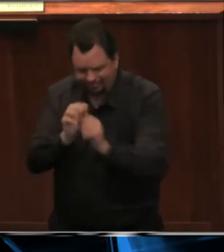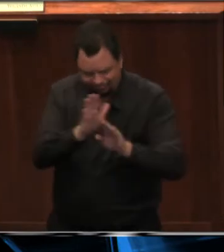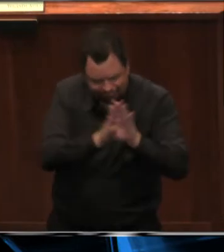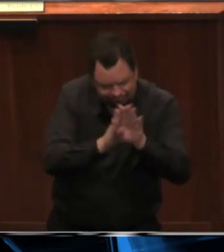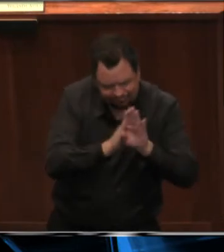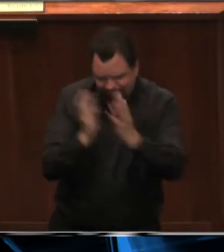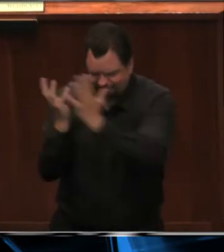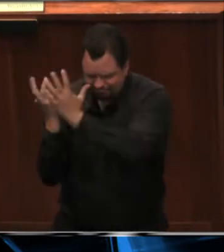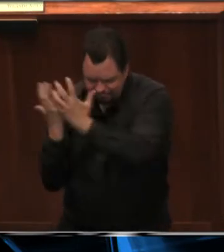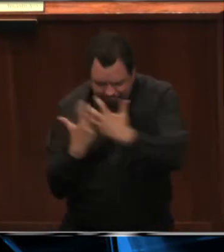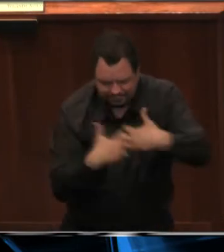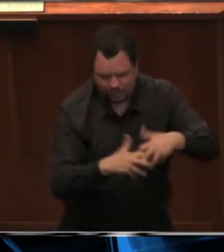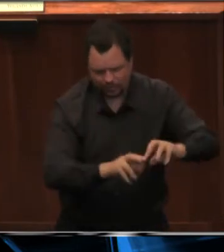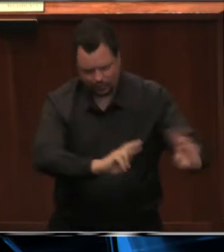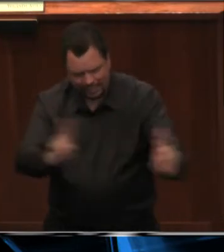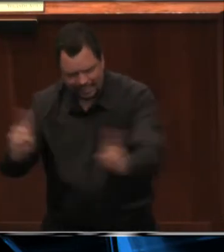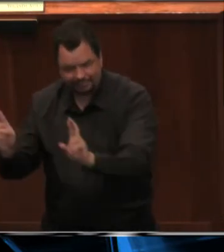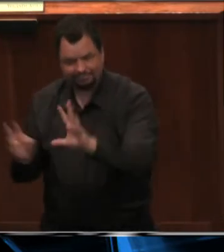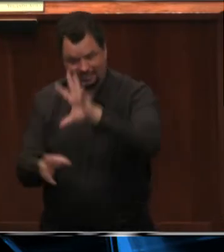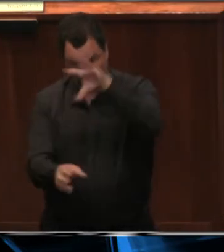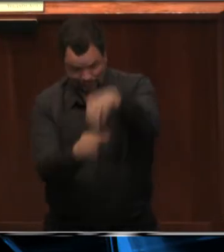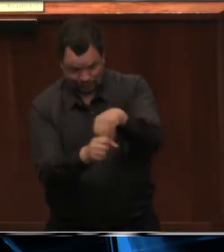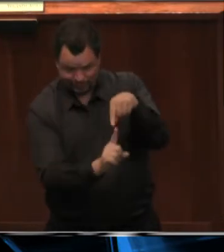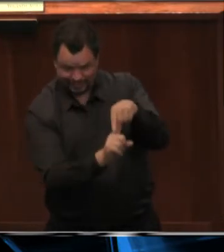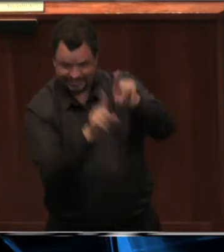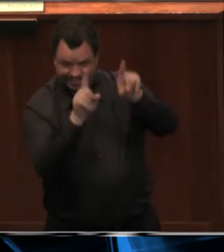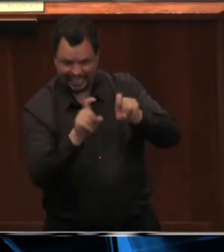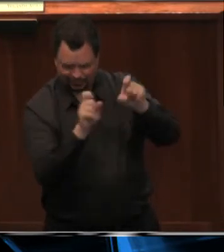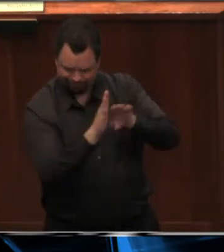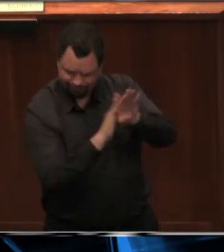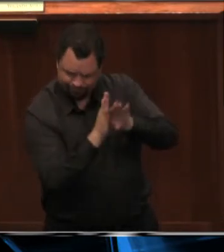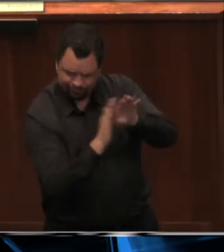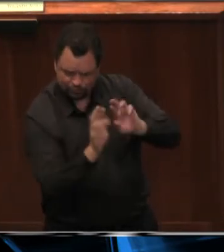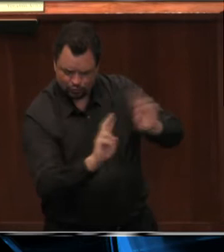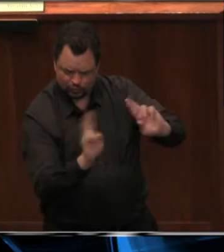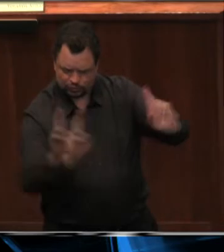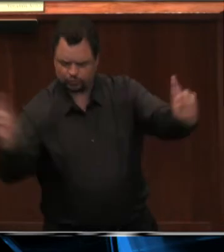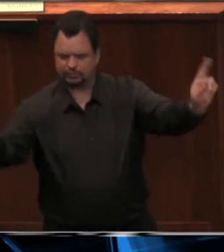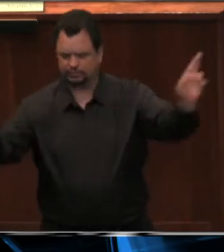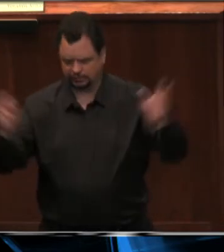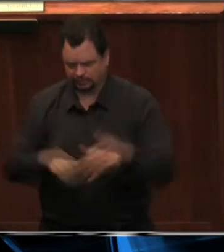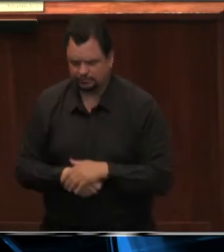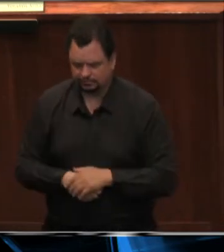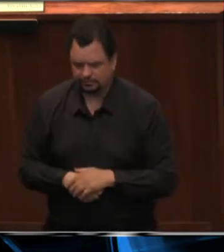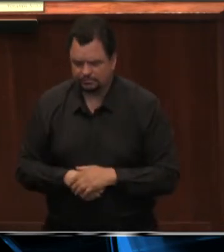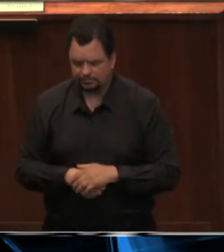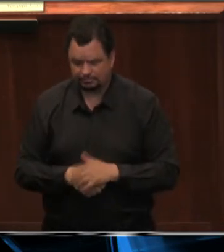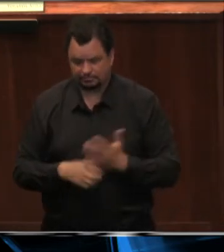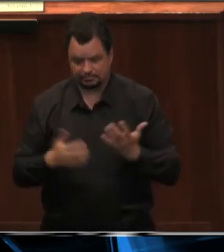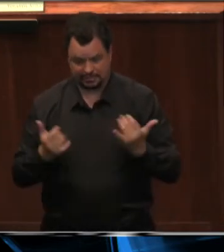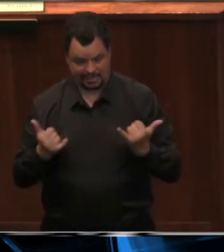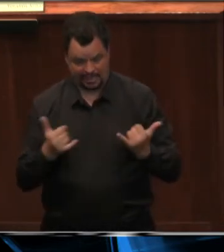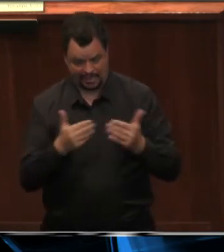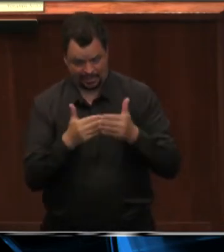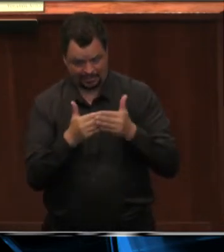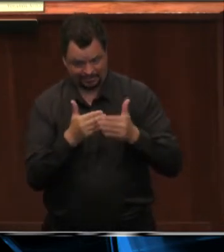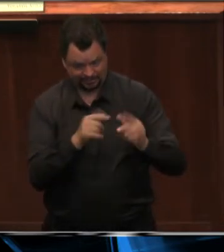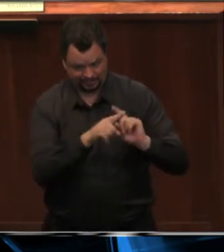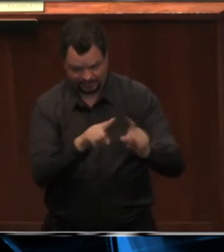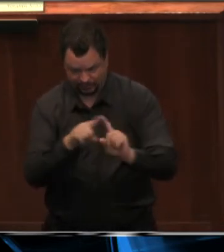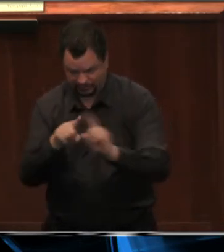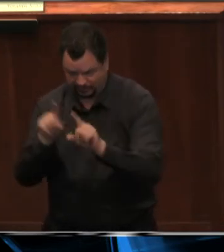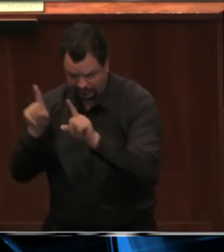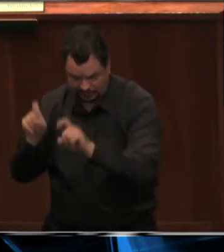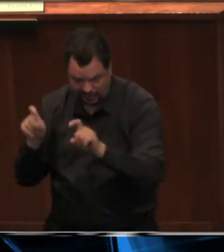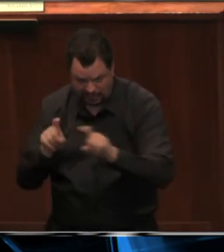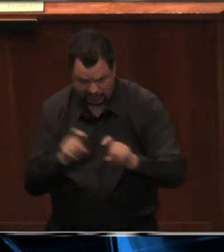it would be, there's a lot of different ways we can use this test moving forward as we grow that